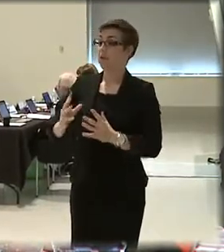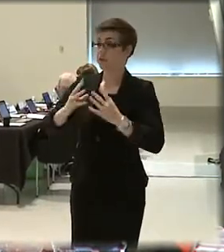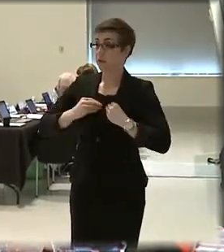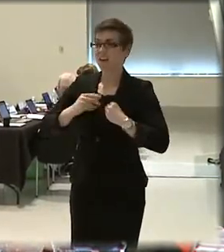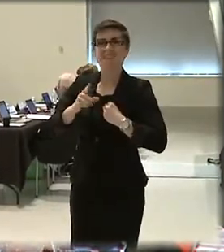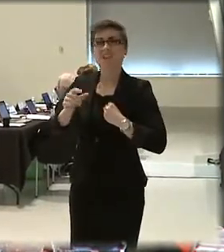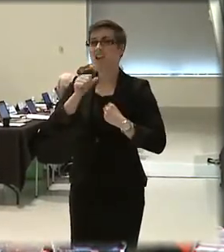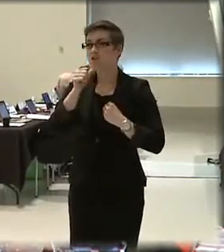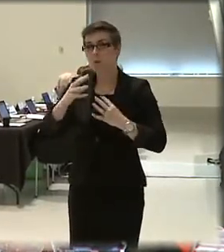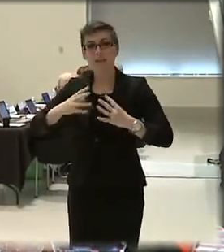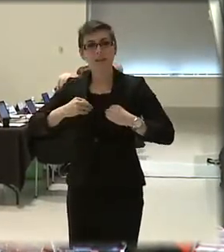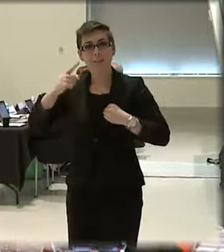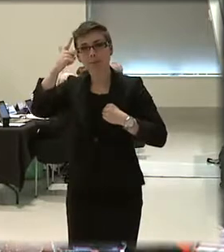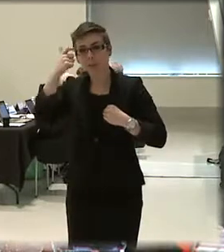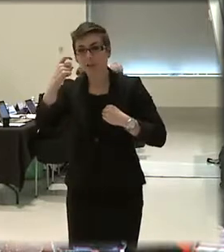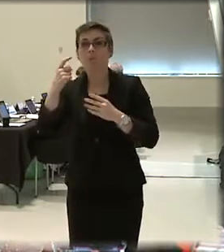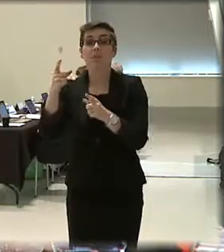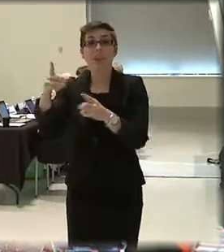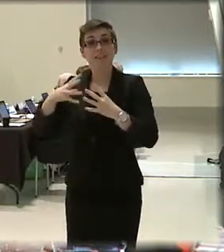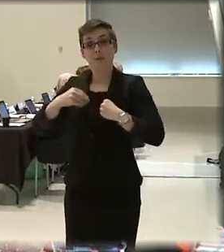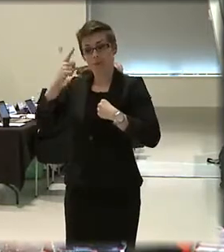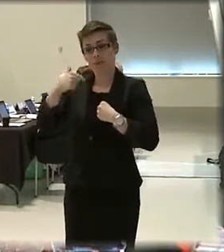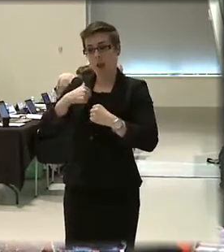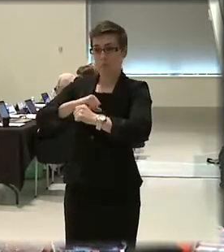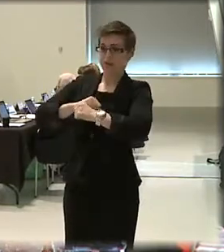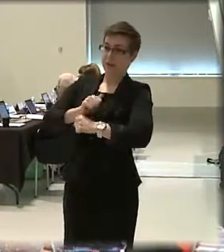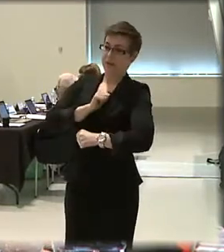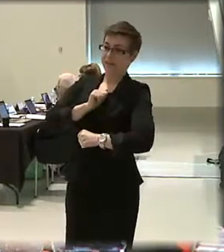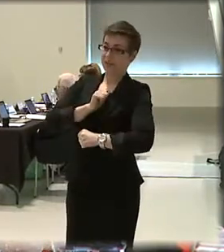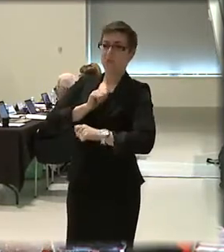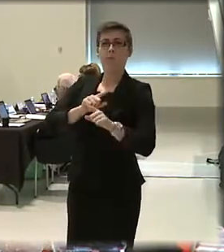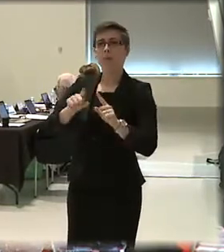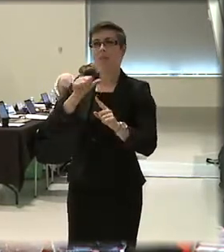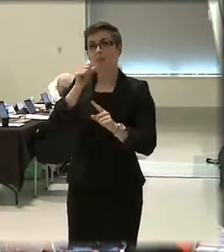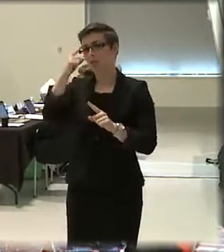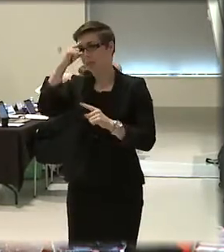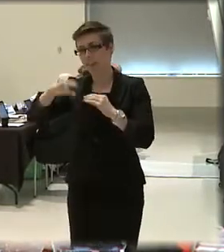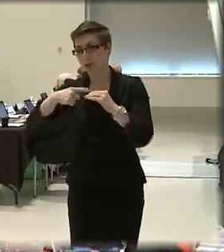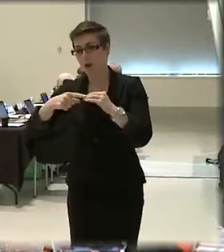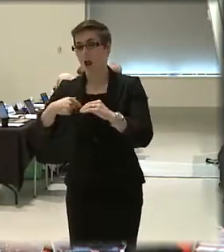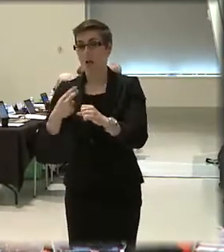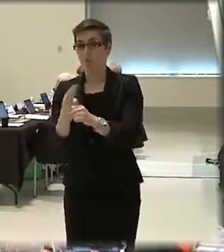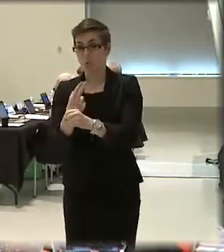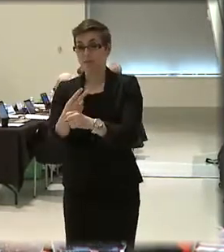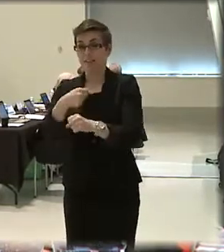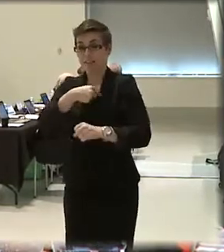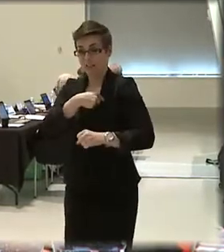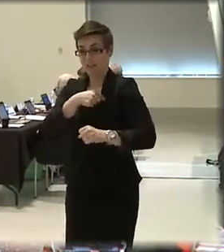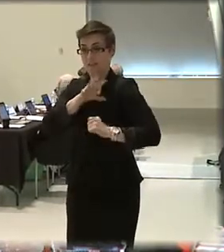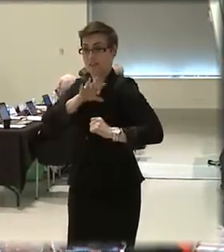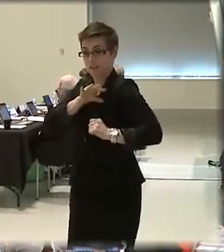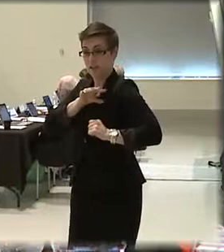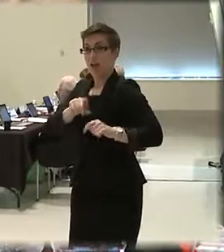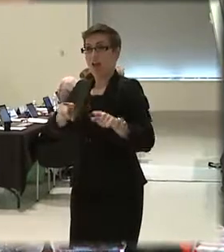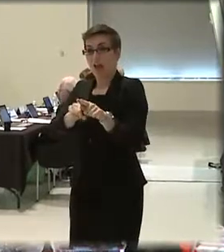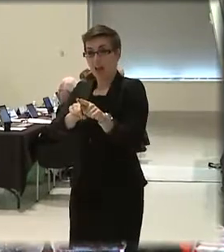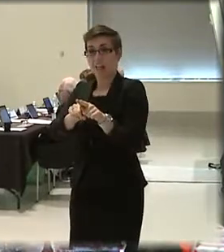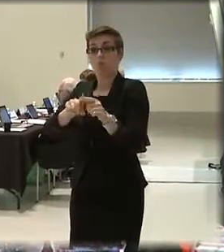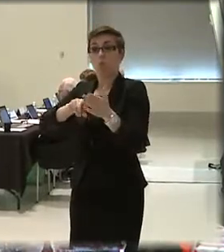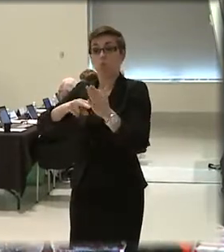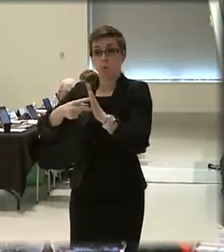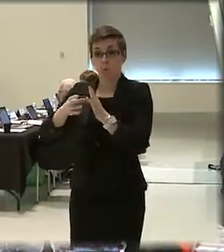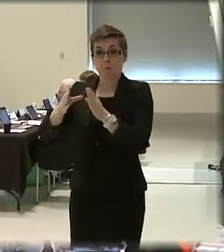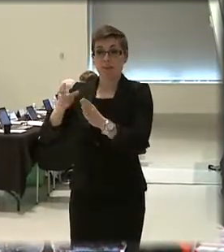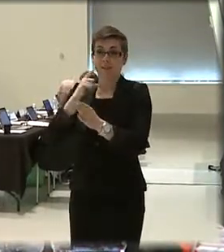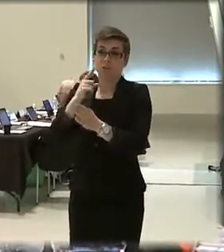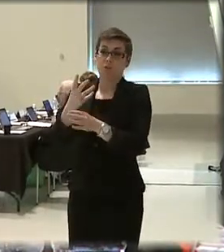camera just to protect myself, but also buying into the idea that I'm using this as a means of truth and trust building with